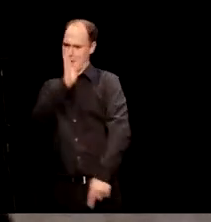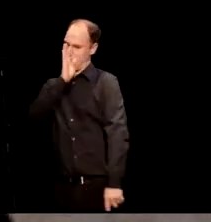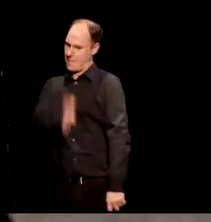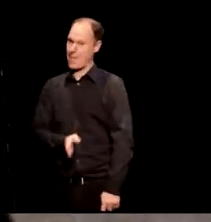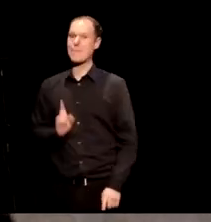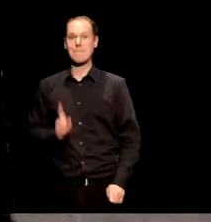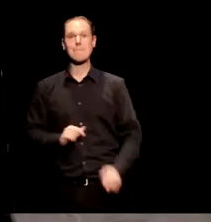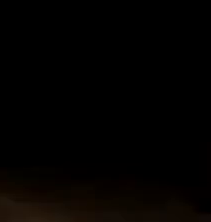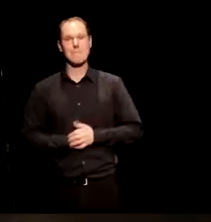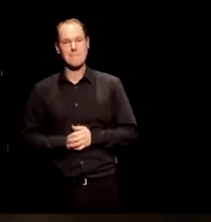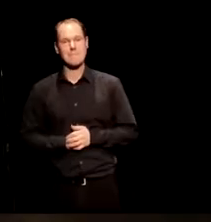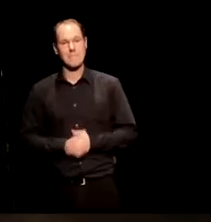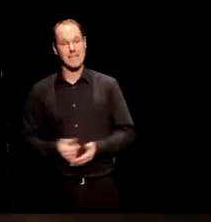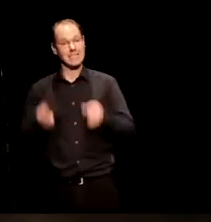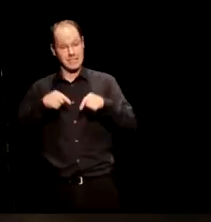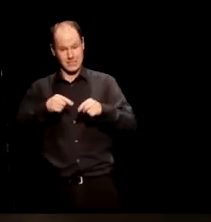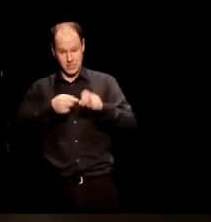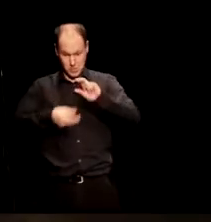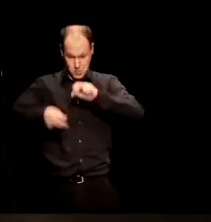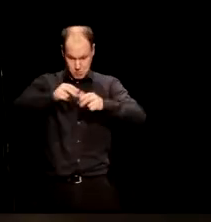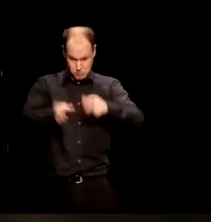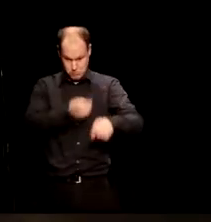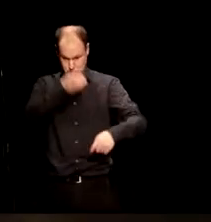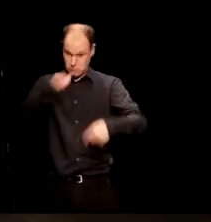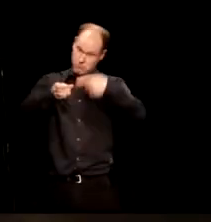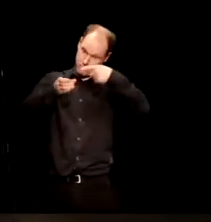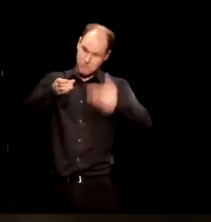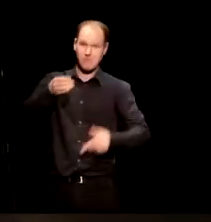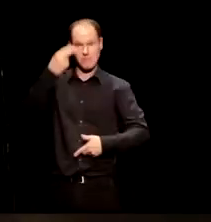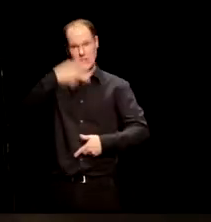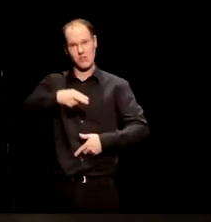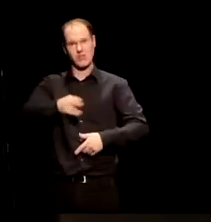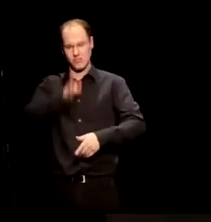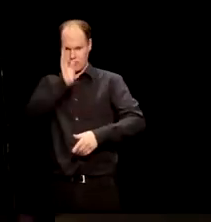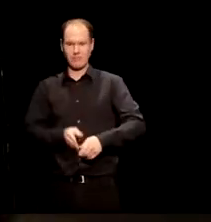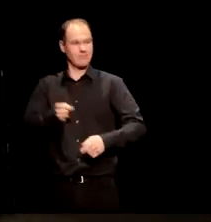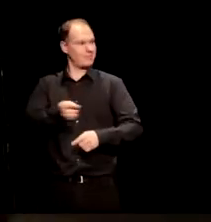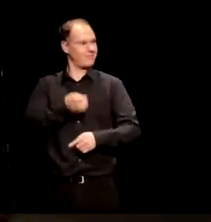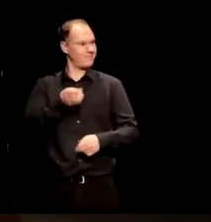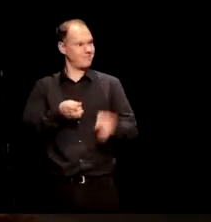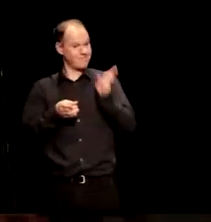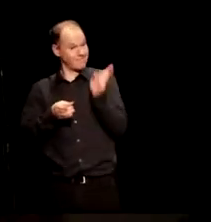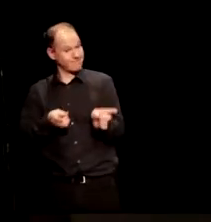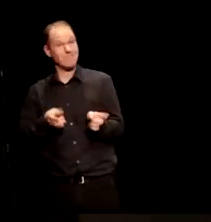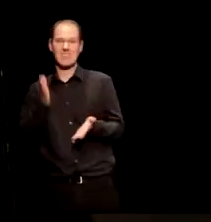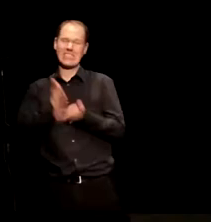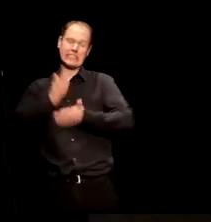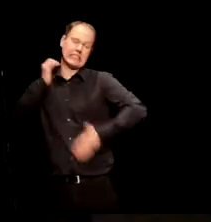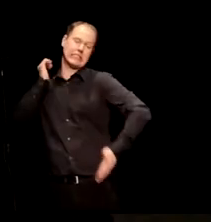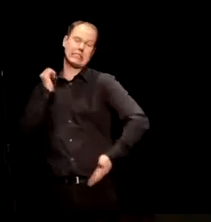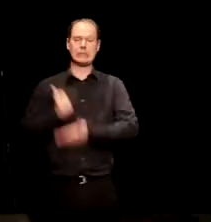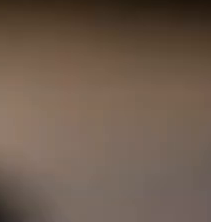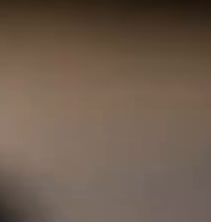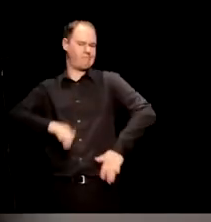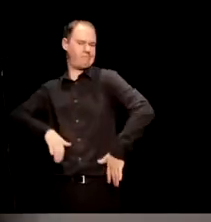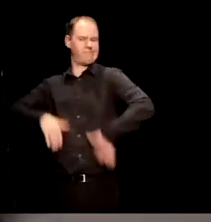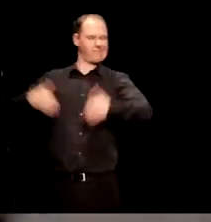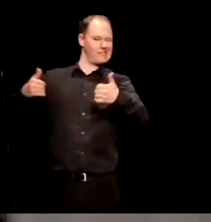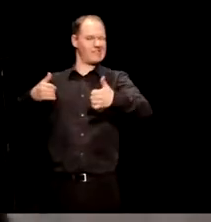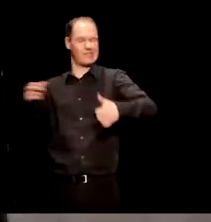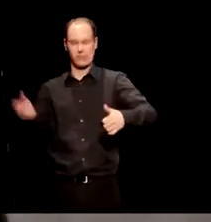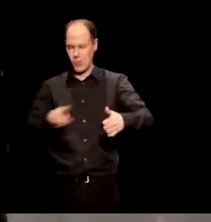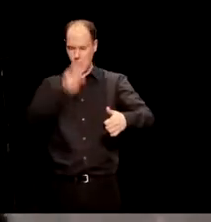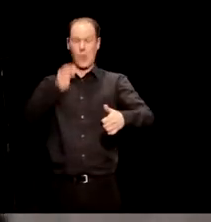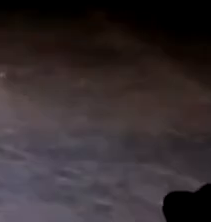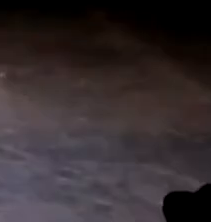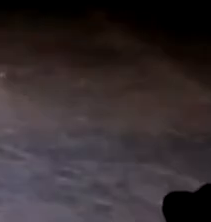once. This compound, known as Straight Line, is the greatest hair tonic